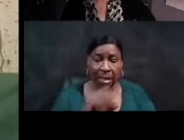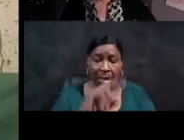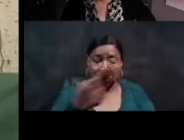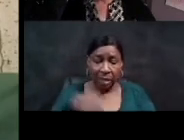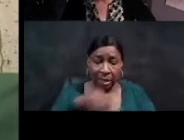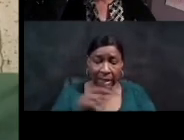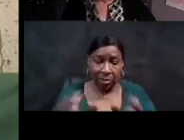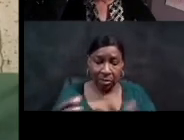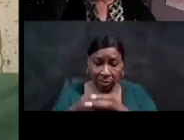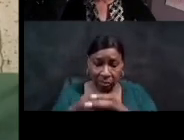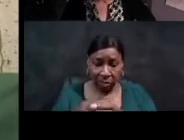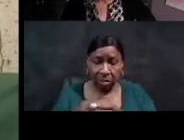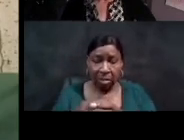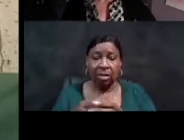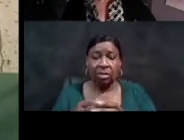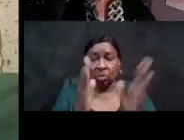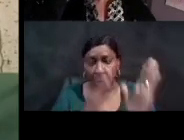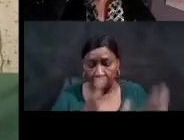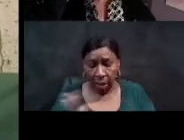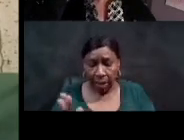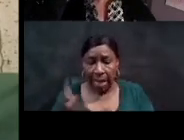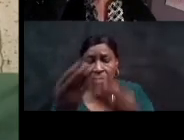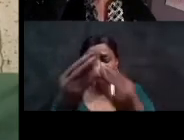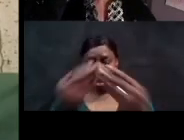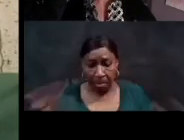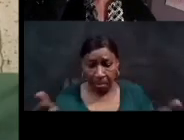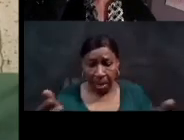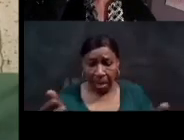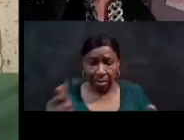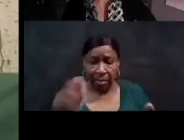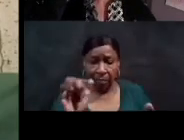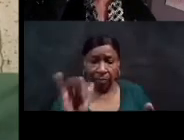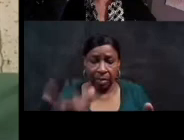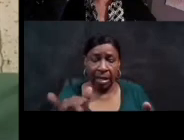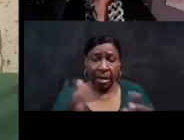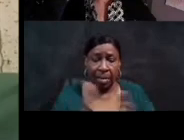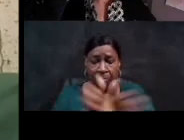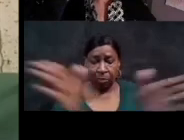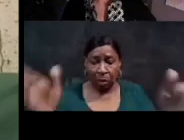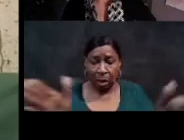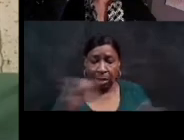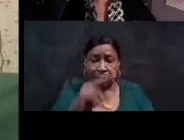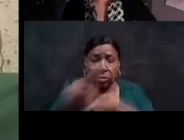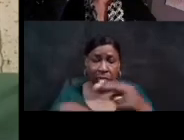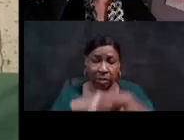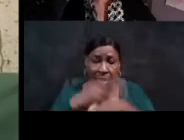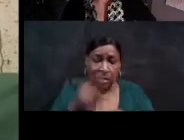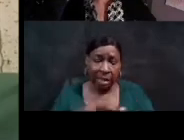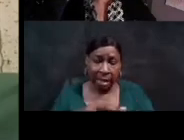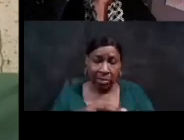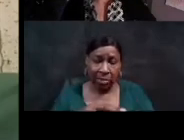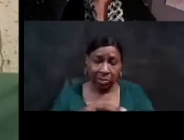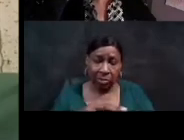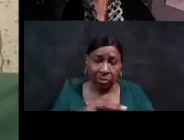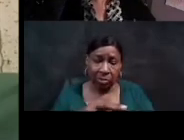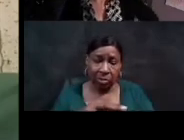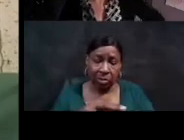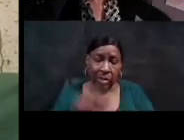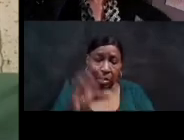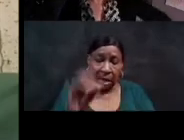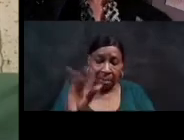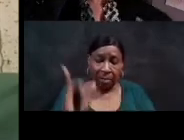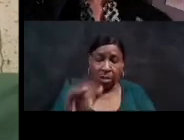around organizing to also abolish the broader transnational deterrence regimes that the US is part